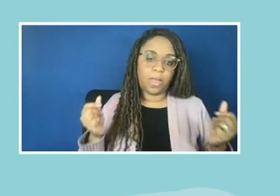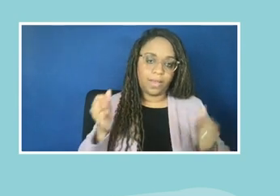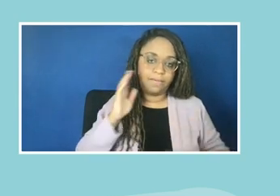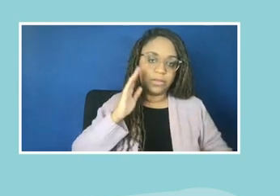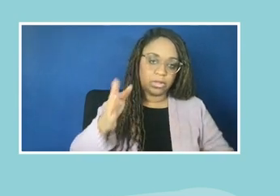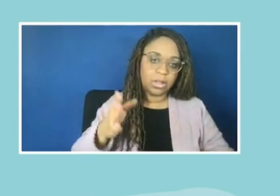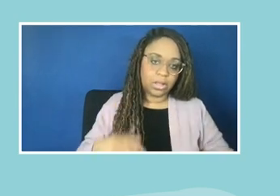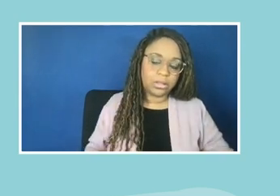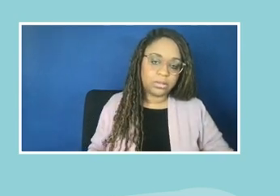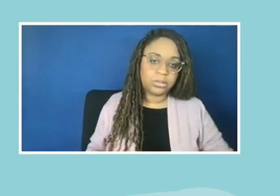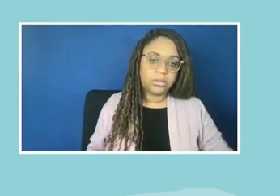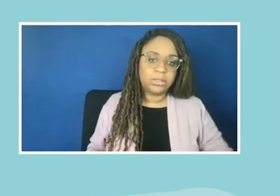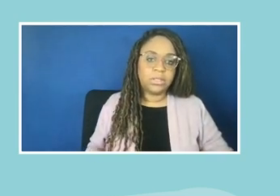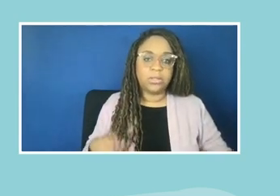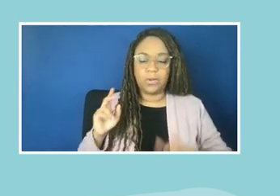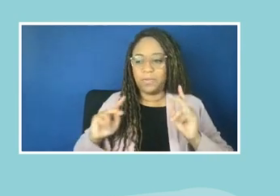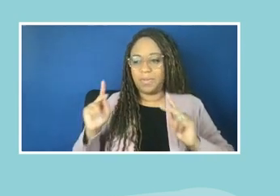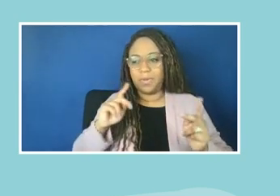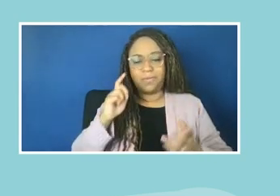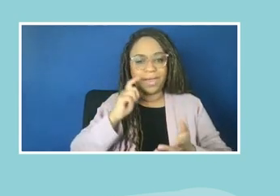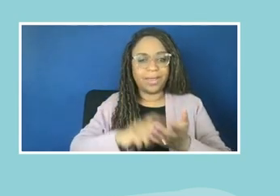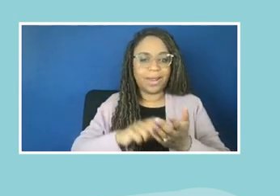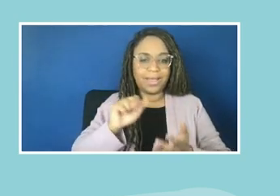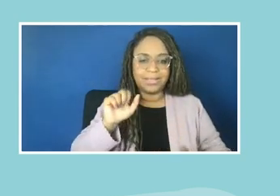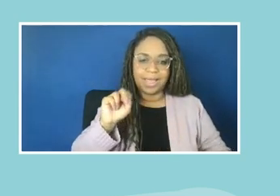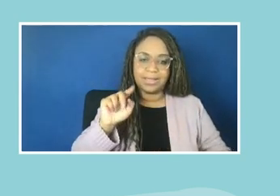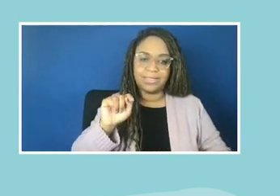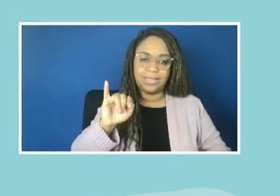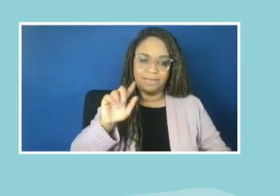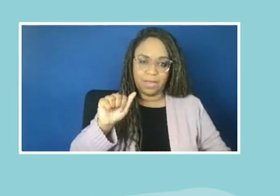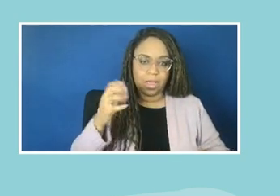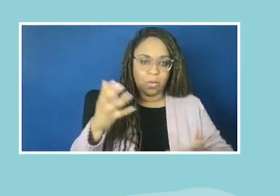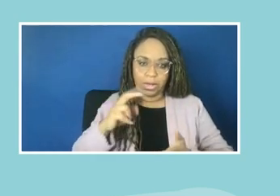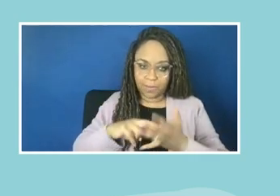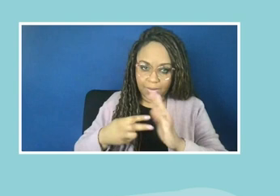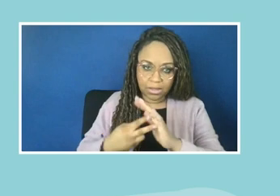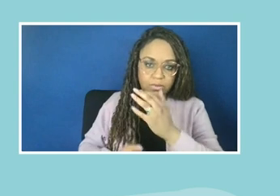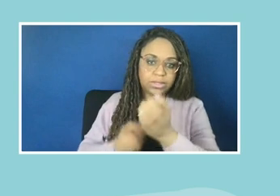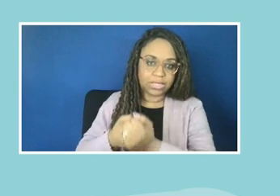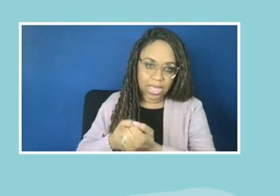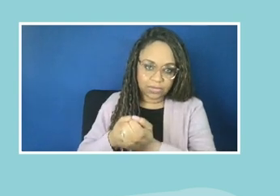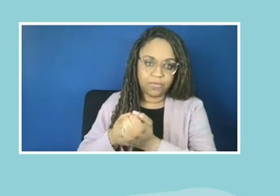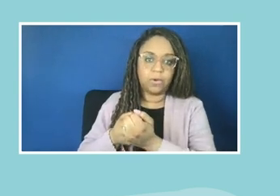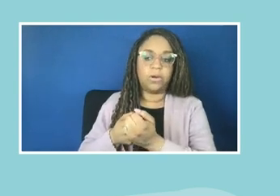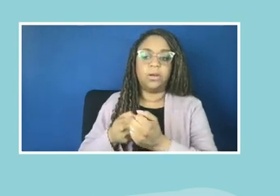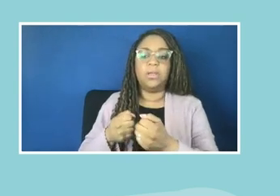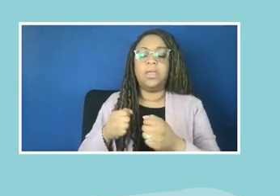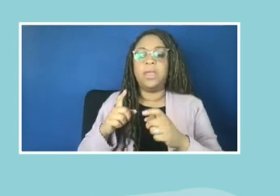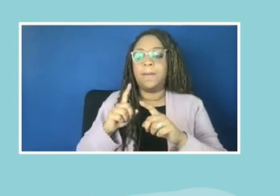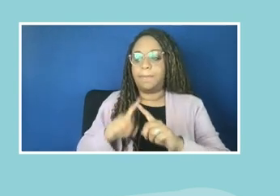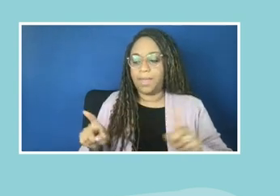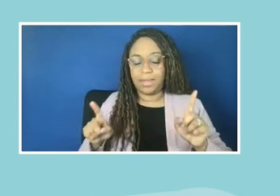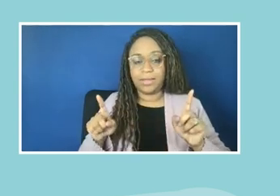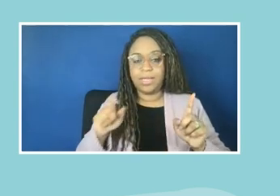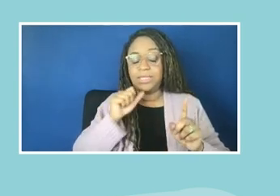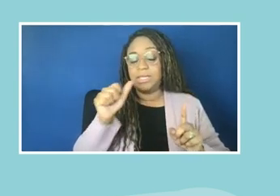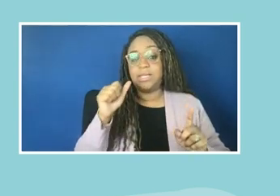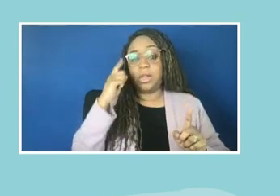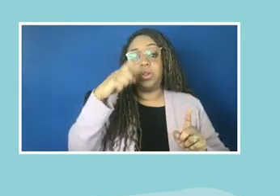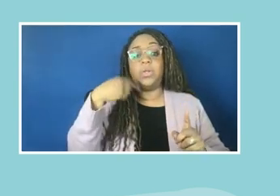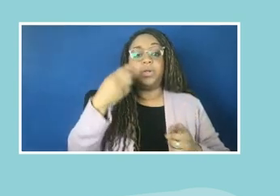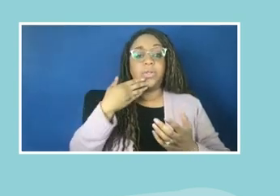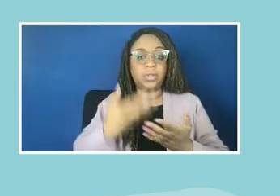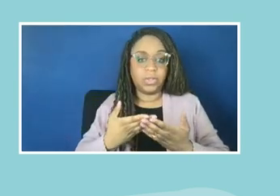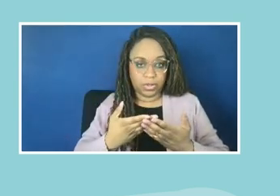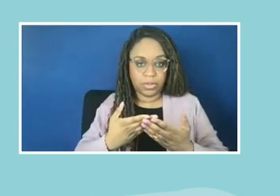for what it is. Have faith in that. It just doesn't look good optic-wise. If you don't care about the